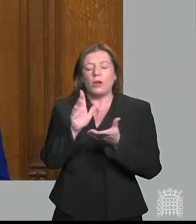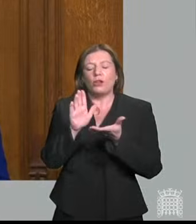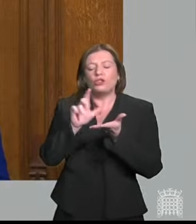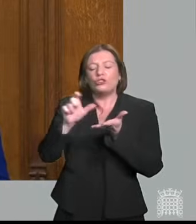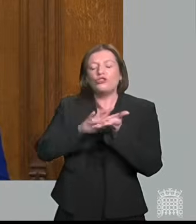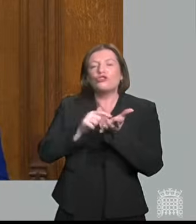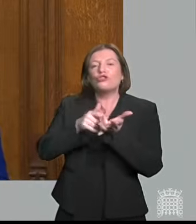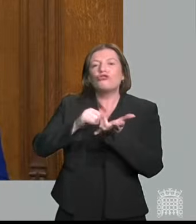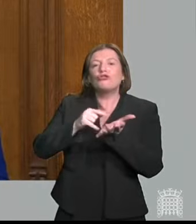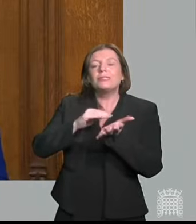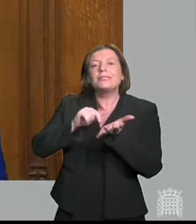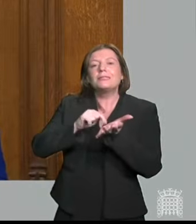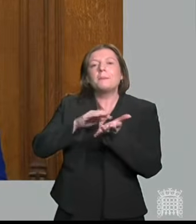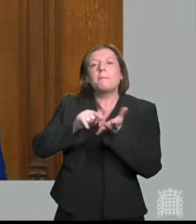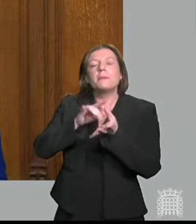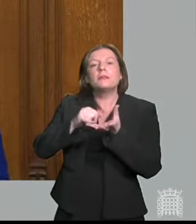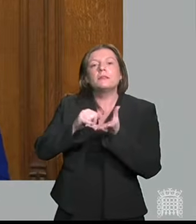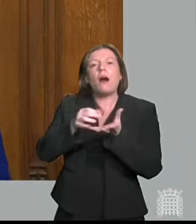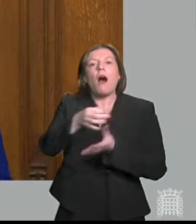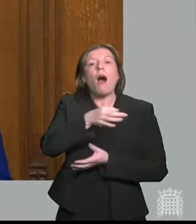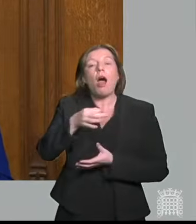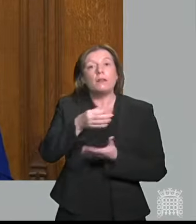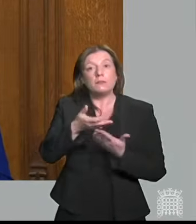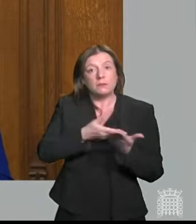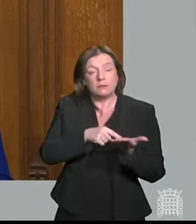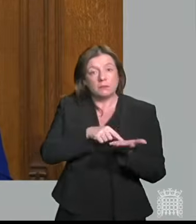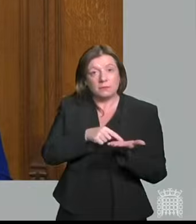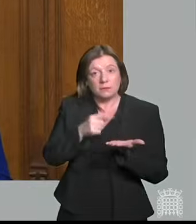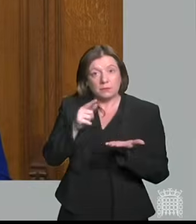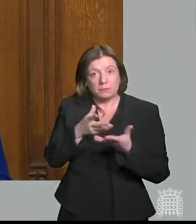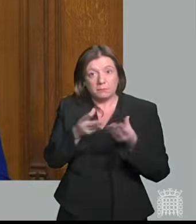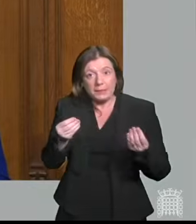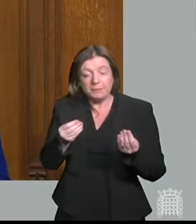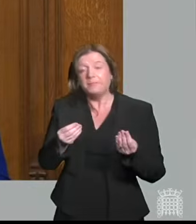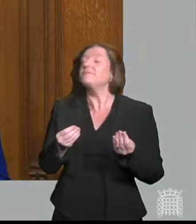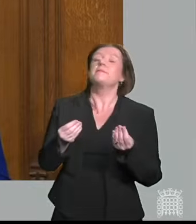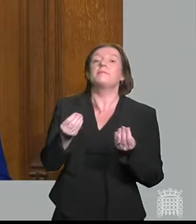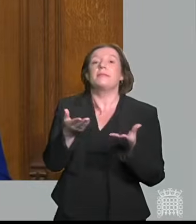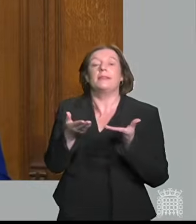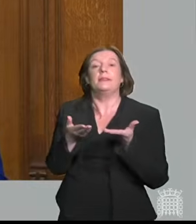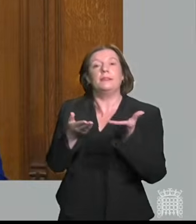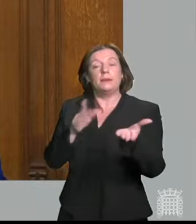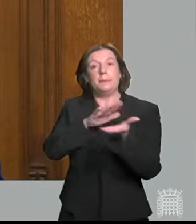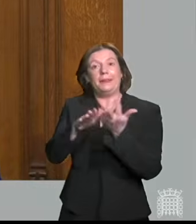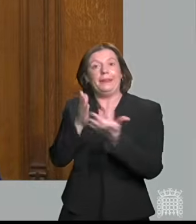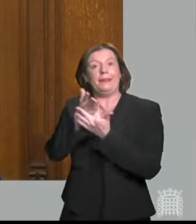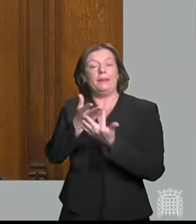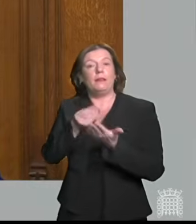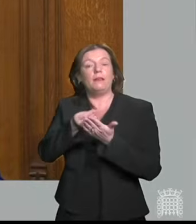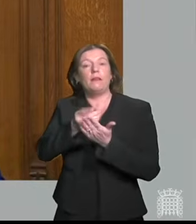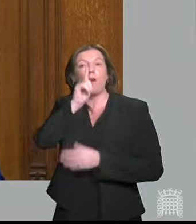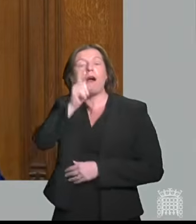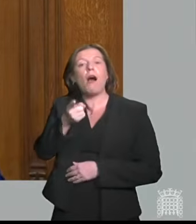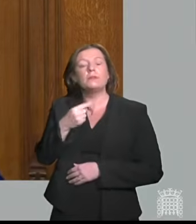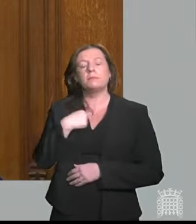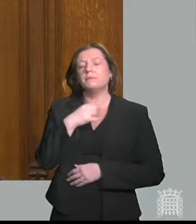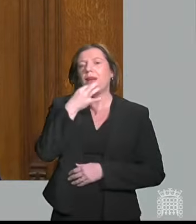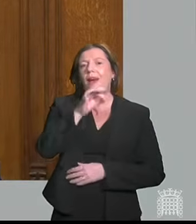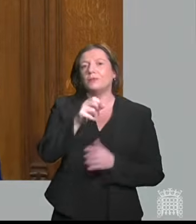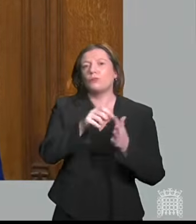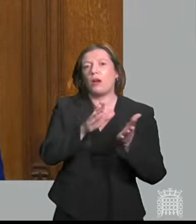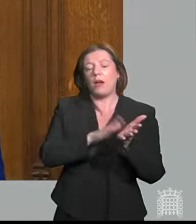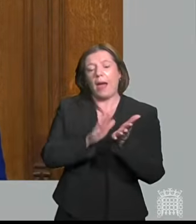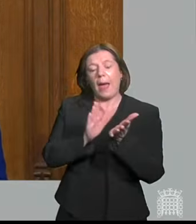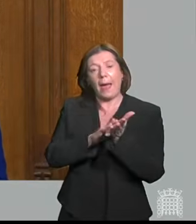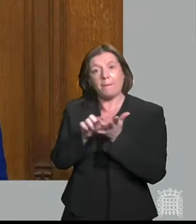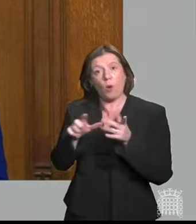crucial for claiming a war pension, are missing, and countless veterans report the same. So I asked the Prime Minister, as the